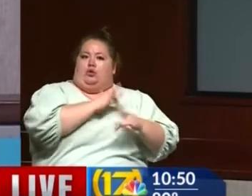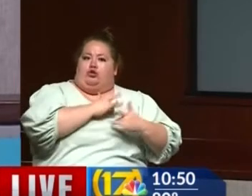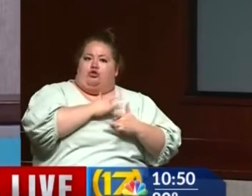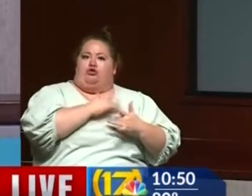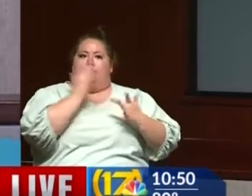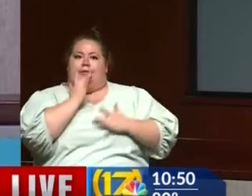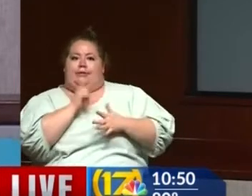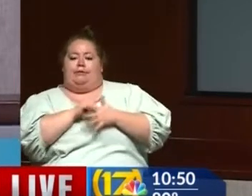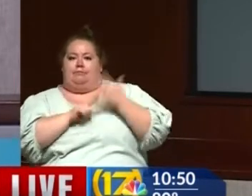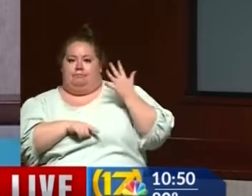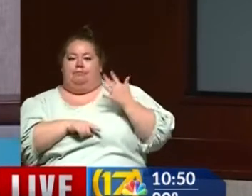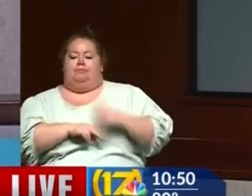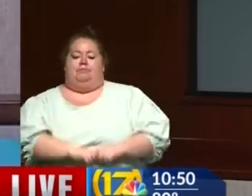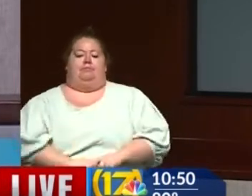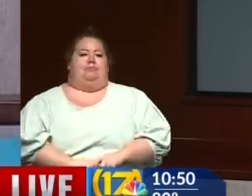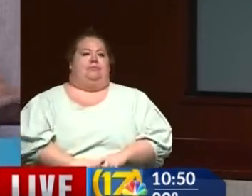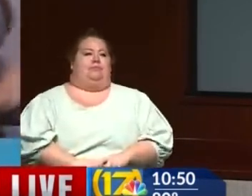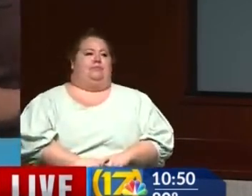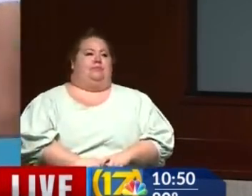provider.